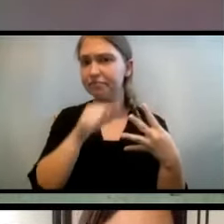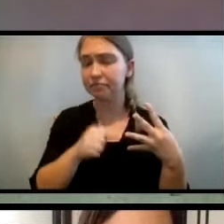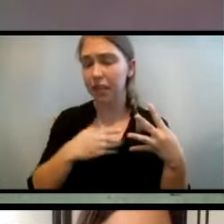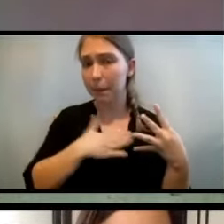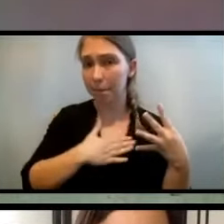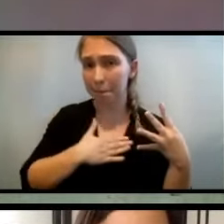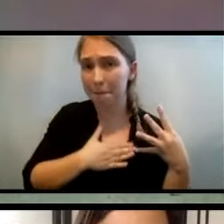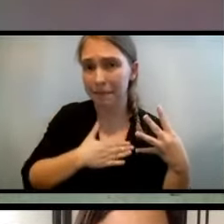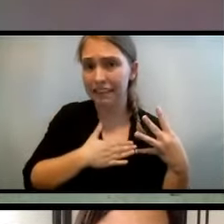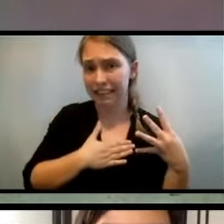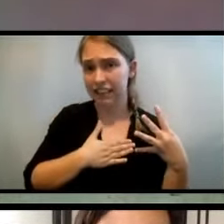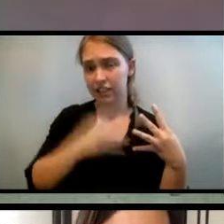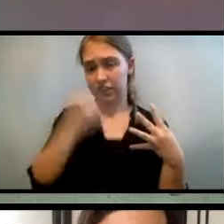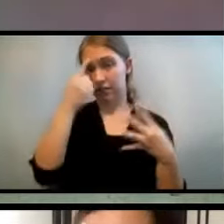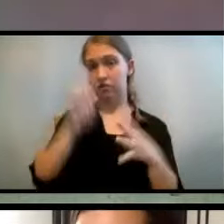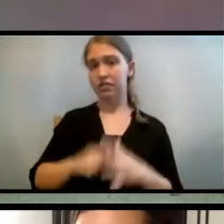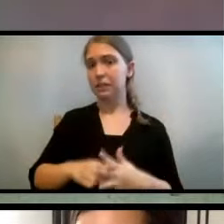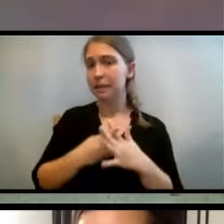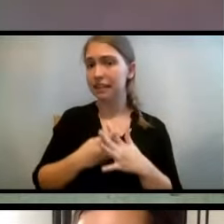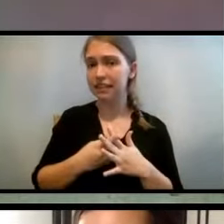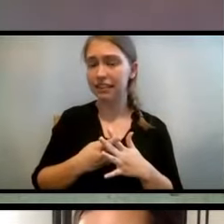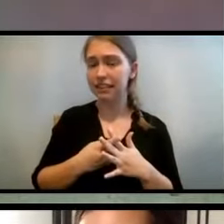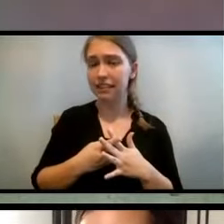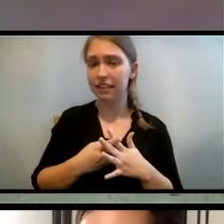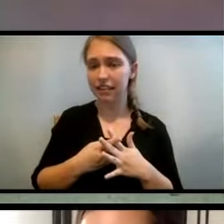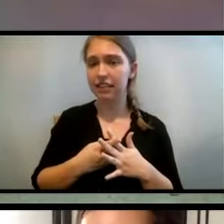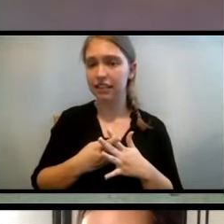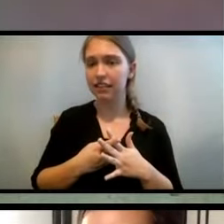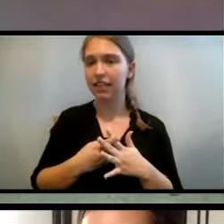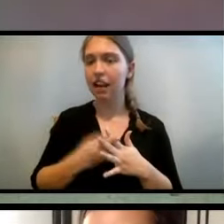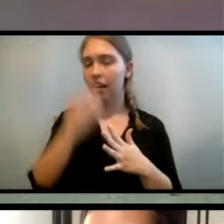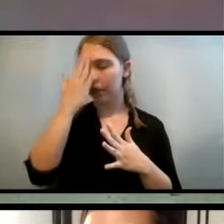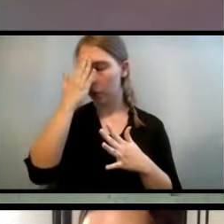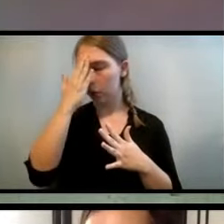perhaps just for the beginning, in order of how you were, of your introduction,